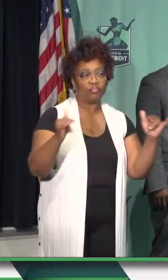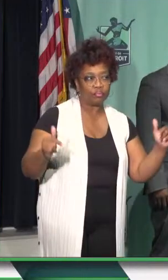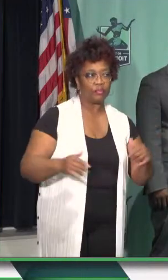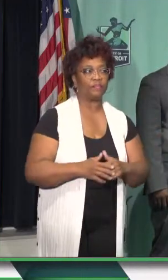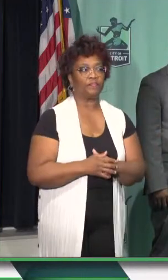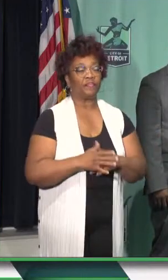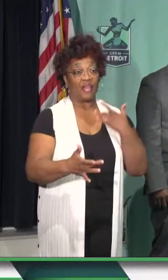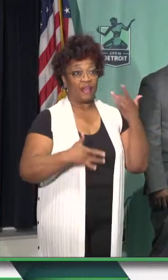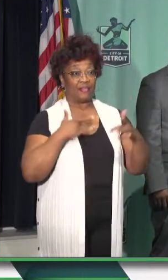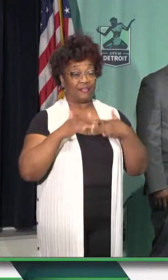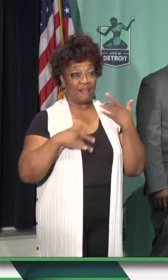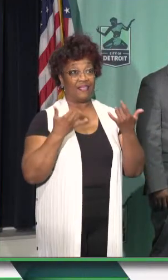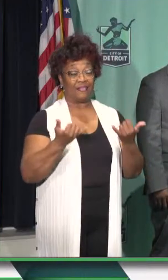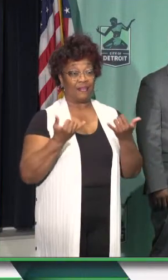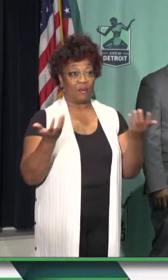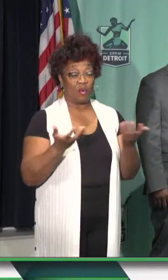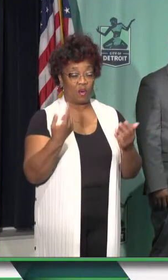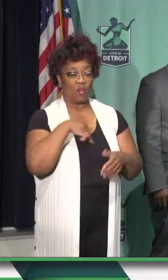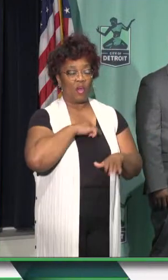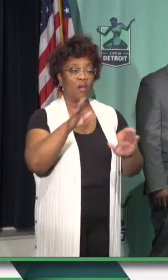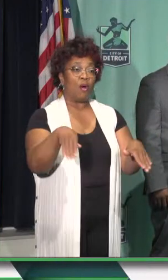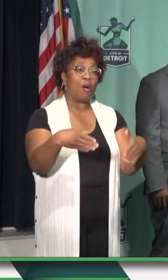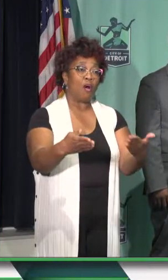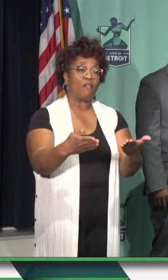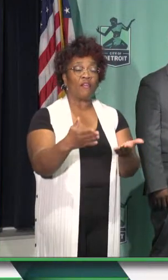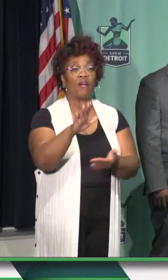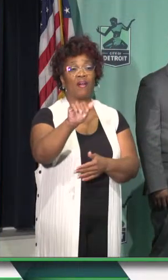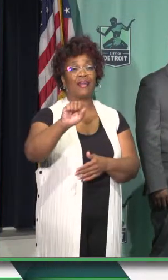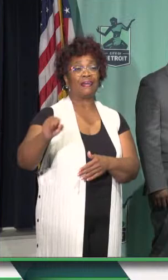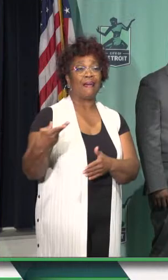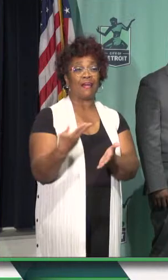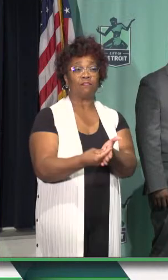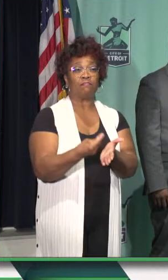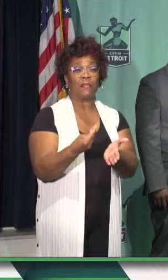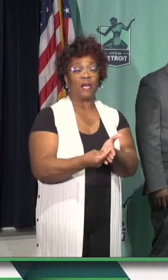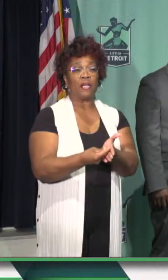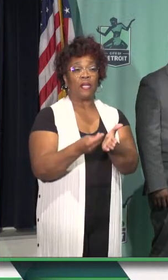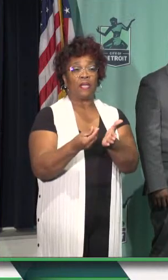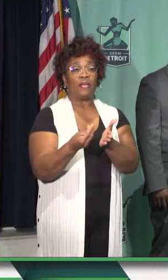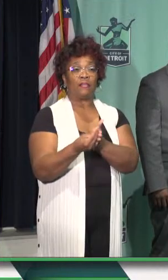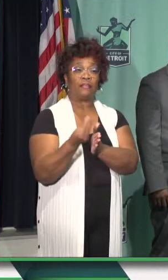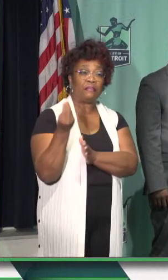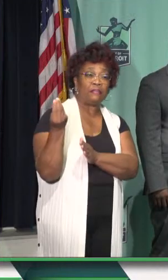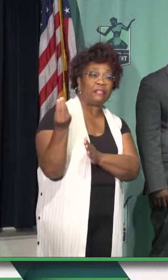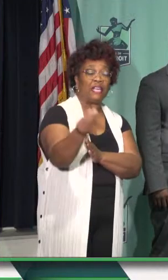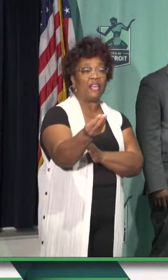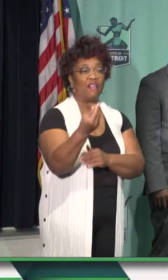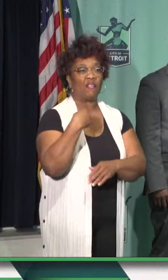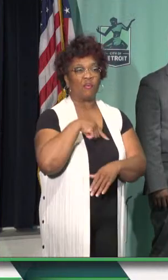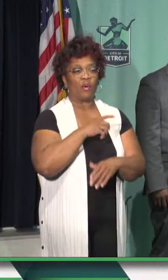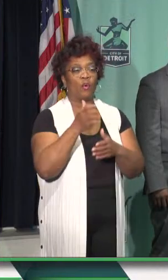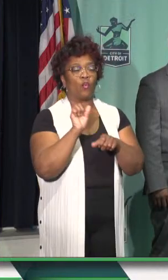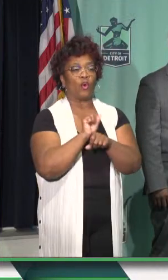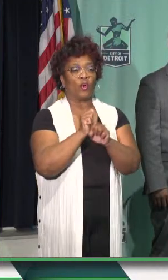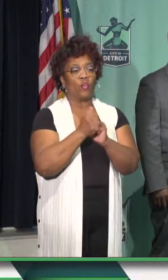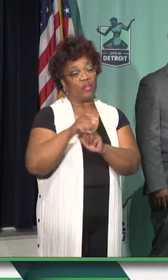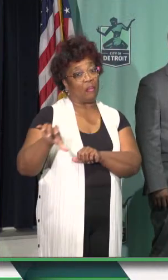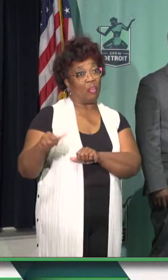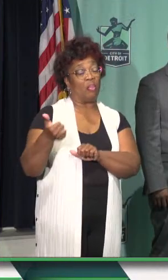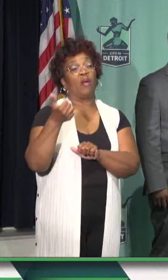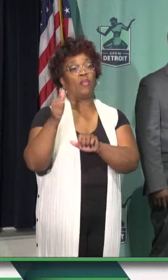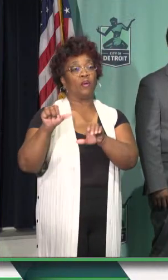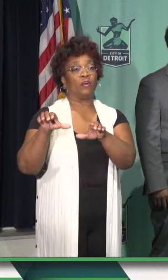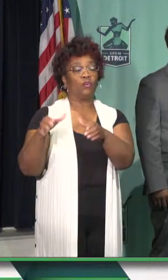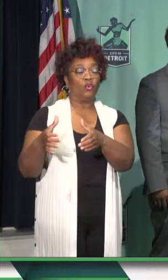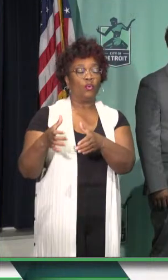we do offer cash rewards, we're working with a third party to develop another way to get paid, additional gift